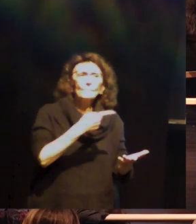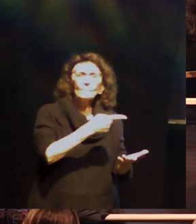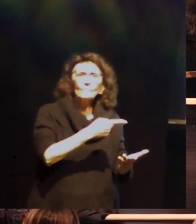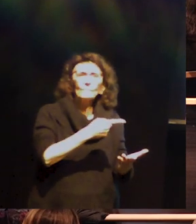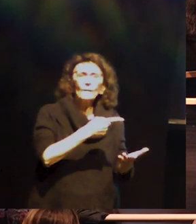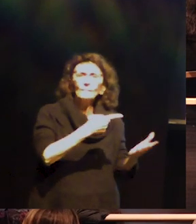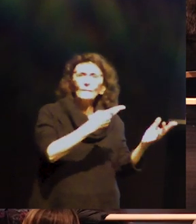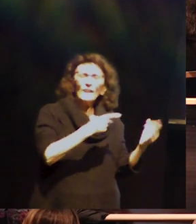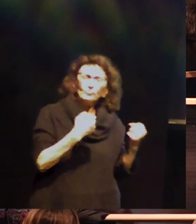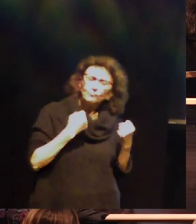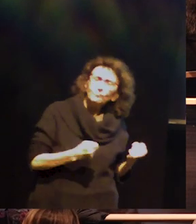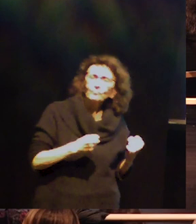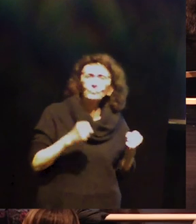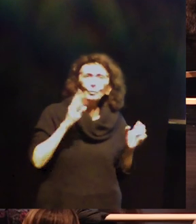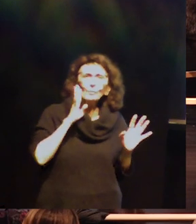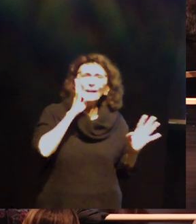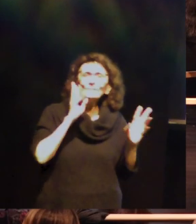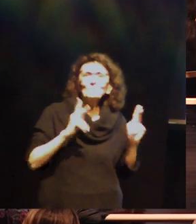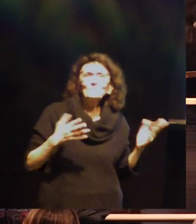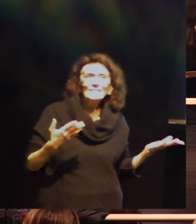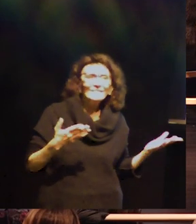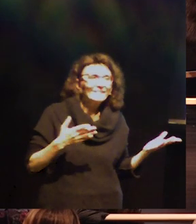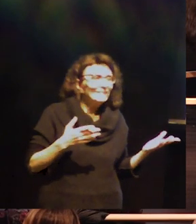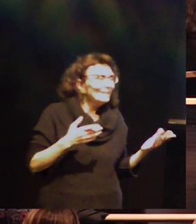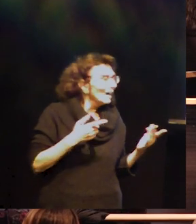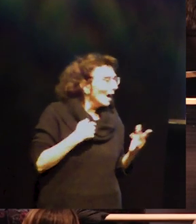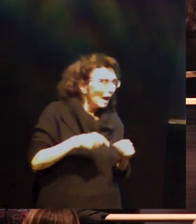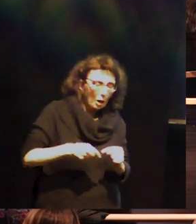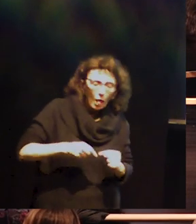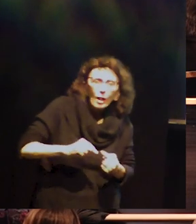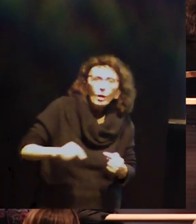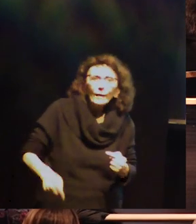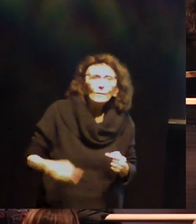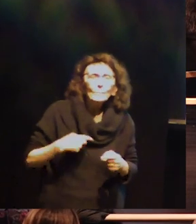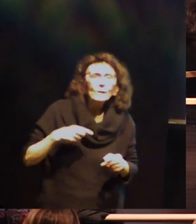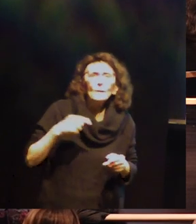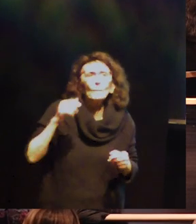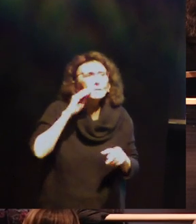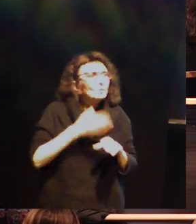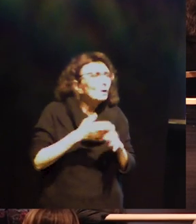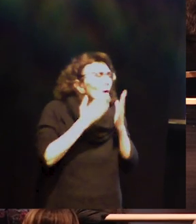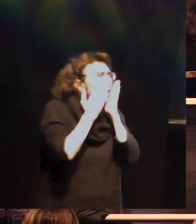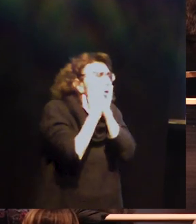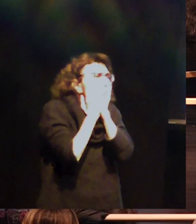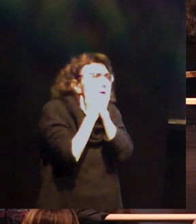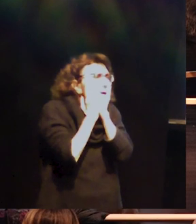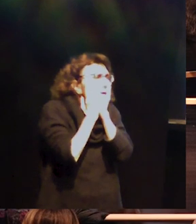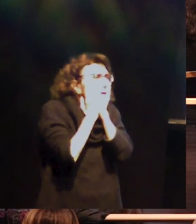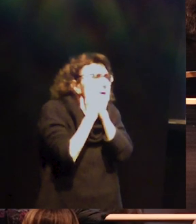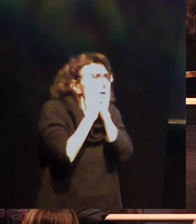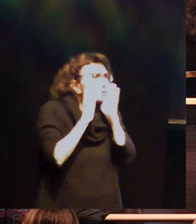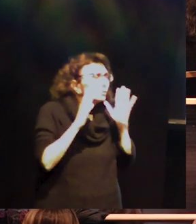in front of you. Because, you know, I just have a sprained ankle and I've been limping around. And my daughter's like, oh, my God, you're acting